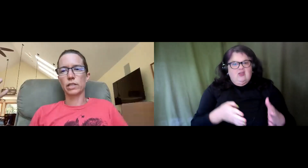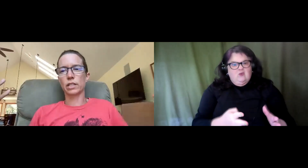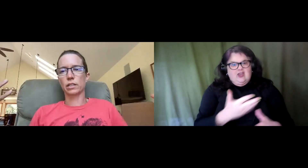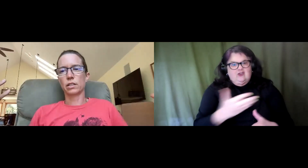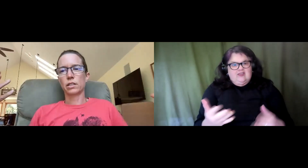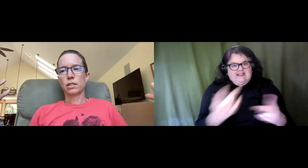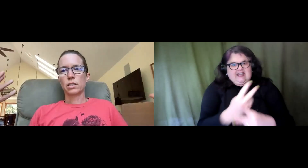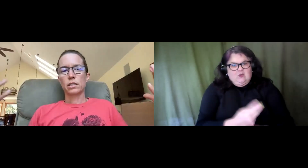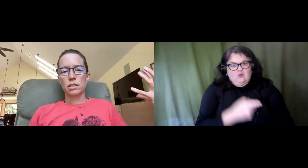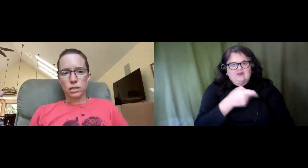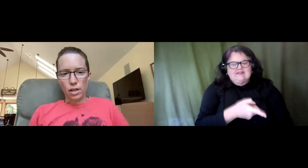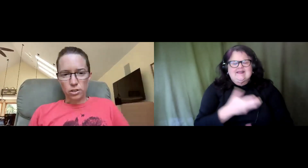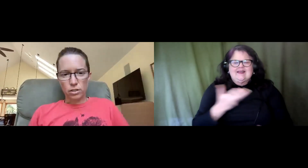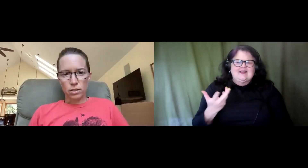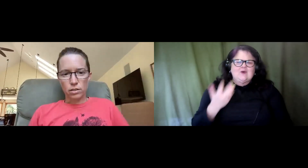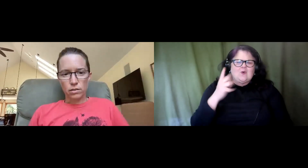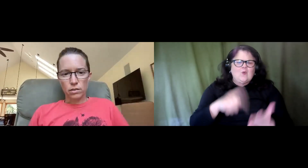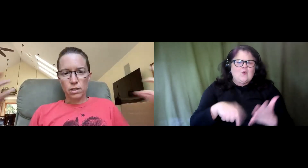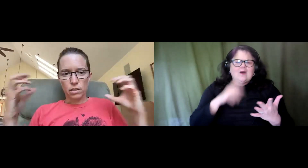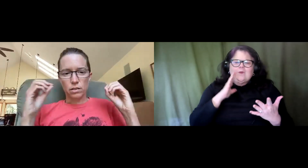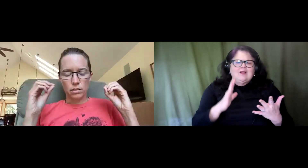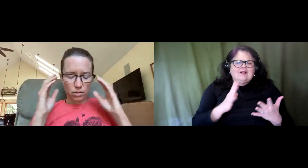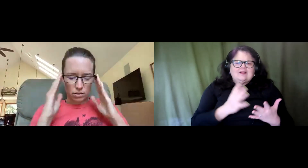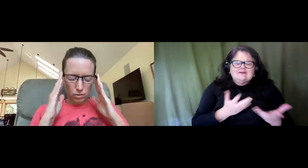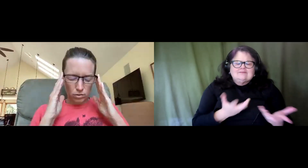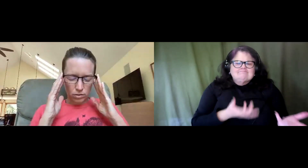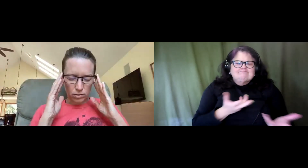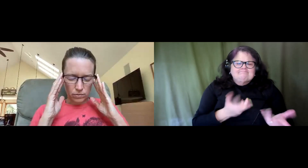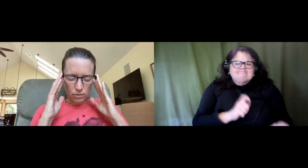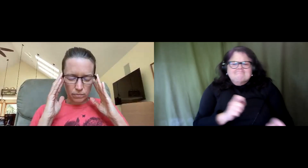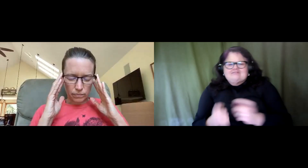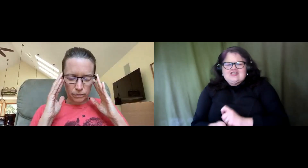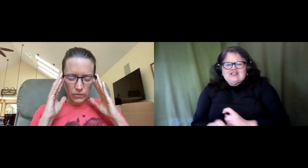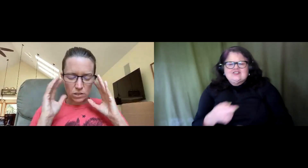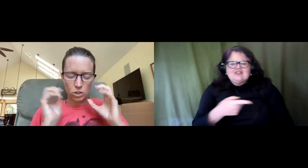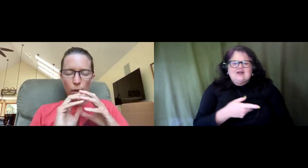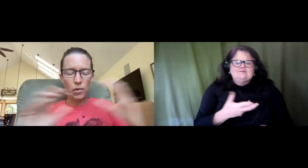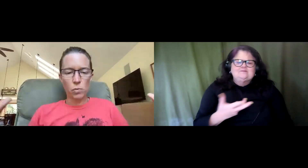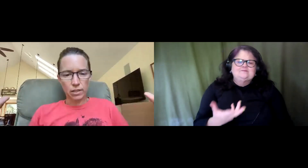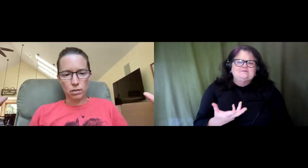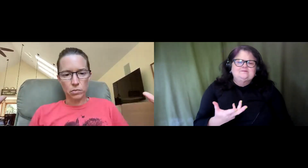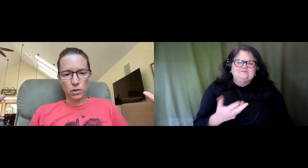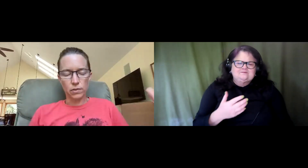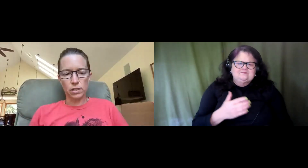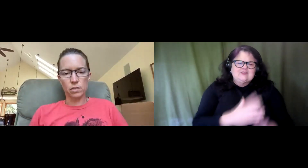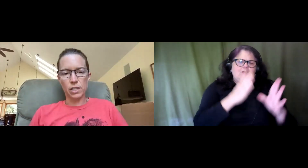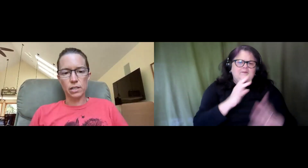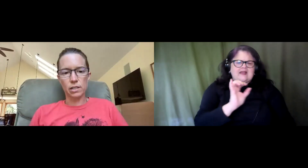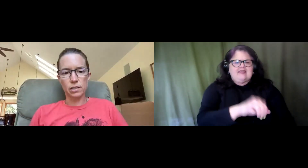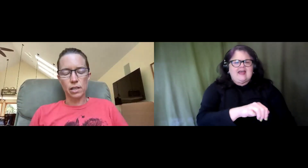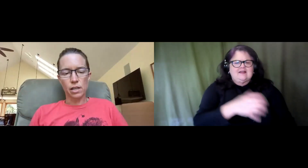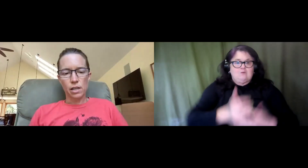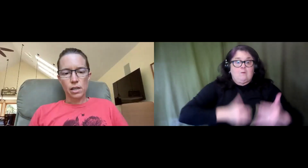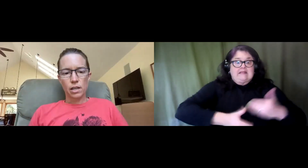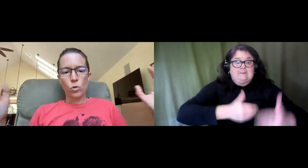really gonna dislodge or sort of disrupt the momentum of the system as it